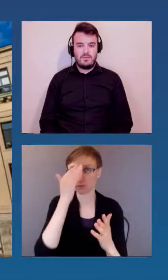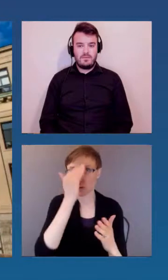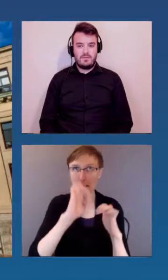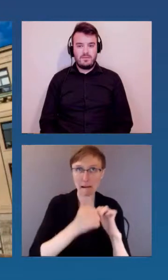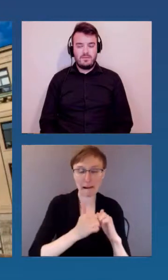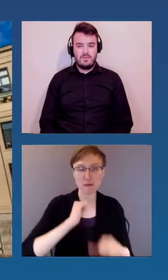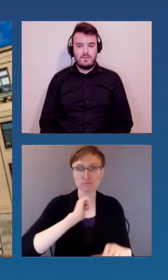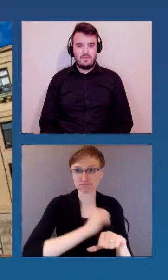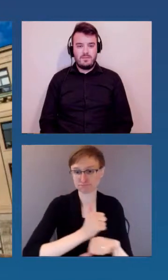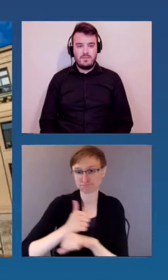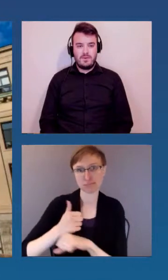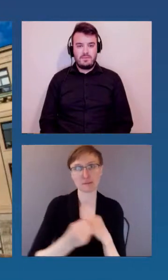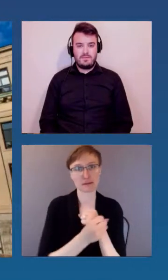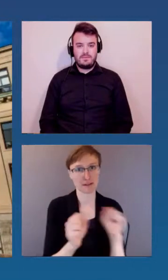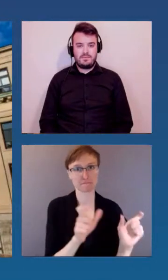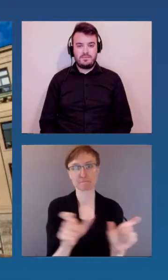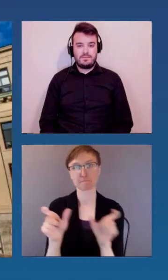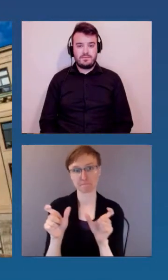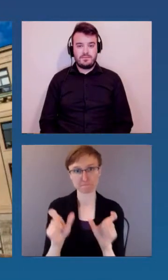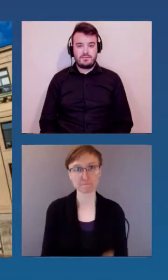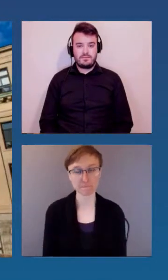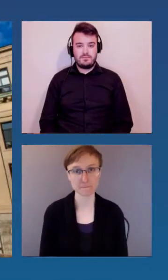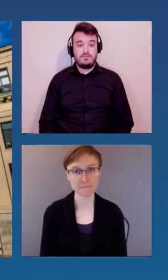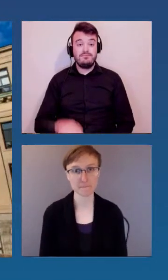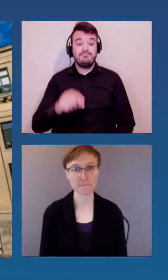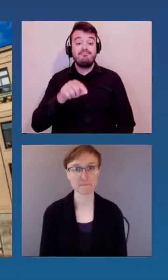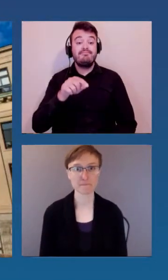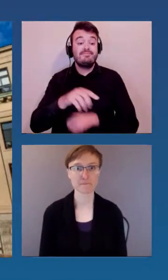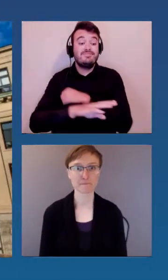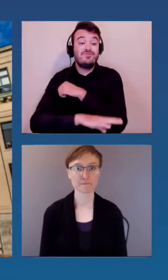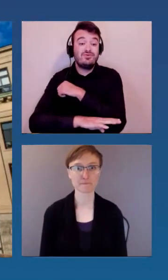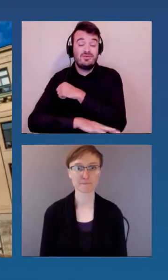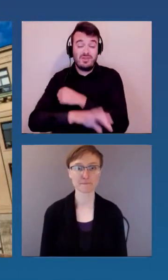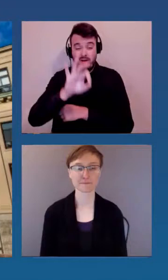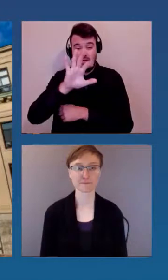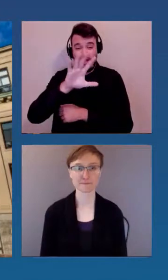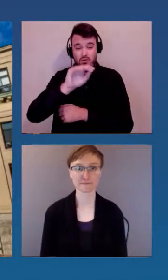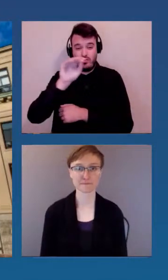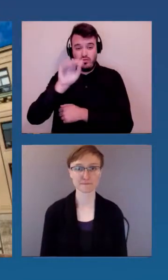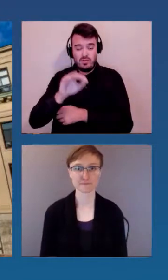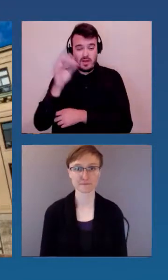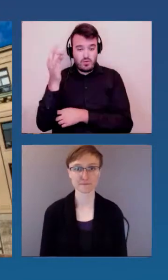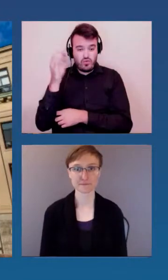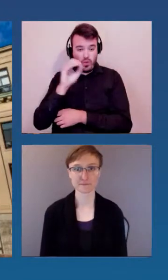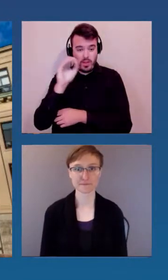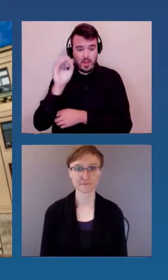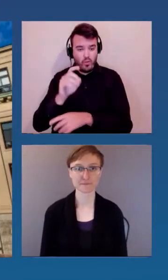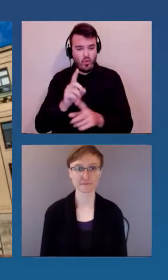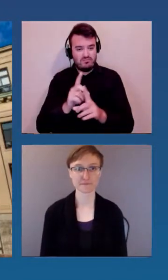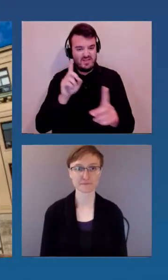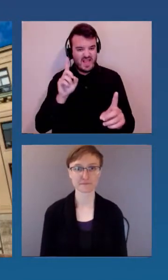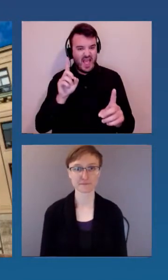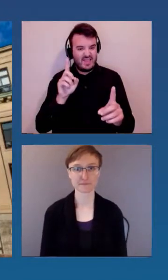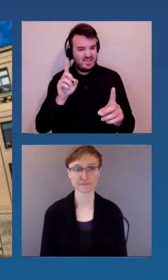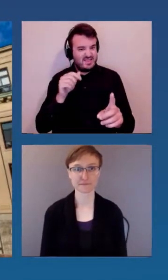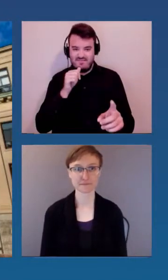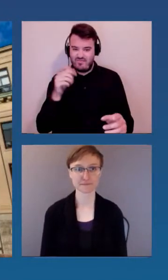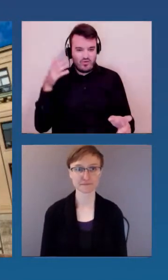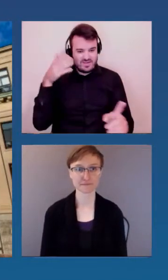lot last summer. Last summer, we had more than 700 students in residences. They were living